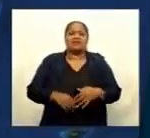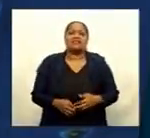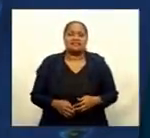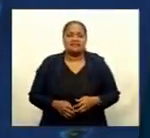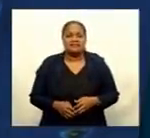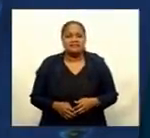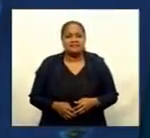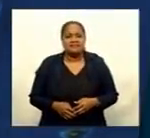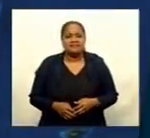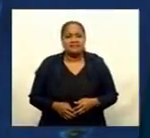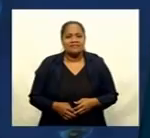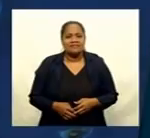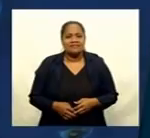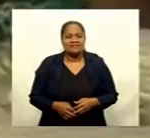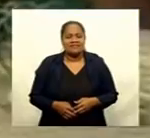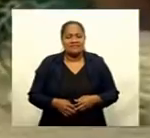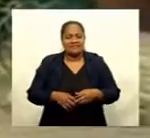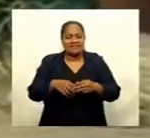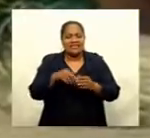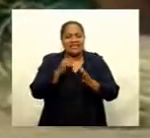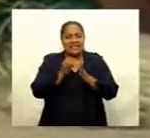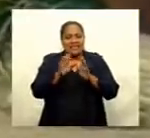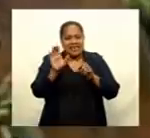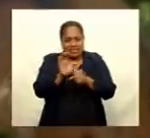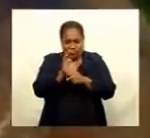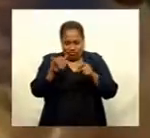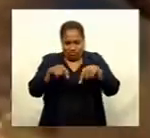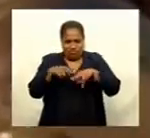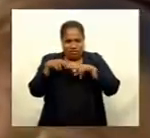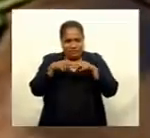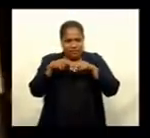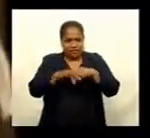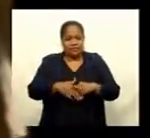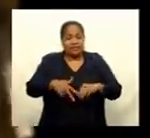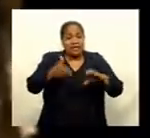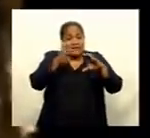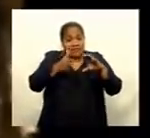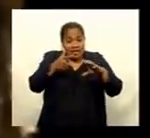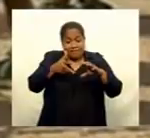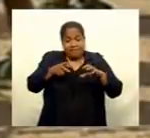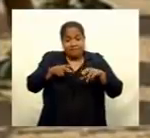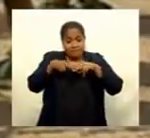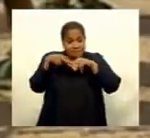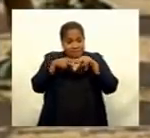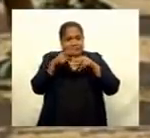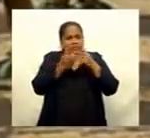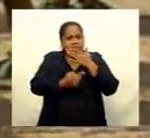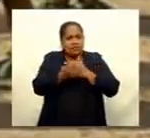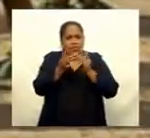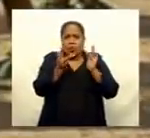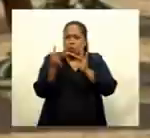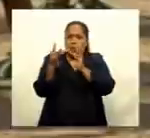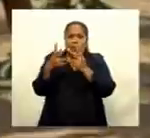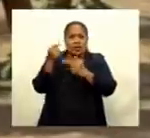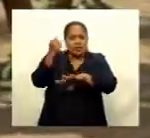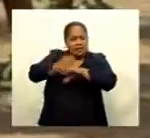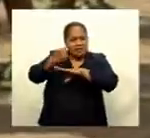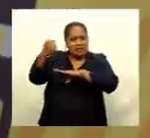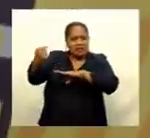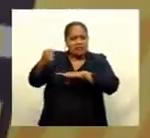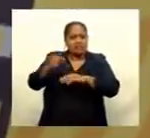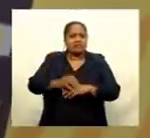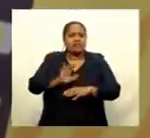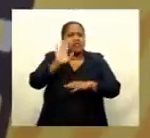thriving audiovisual industry in Fiji. Film Fiji is in constant contact with the government and overseas